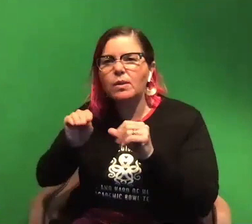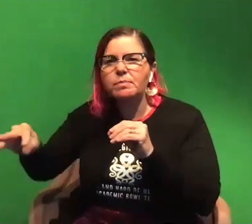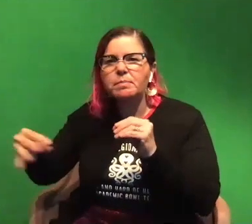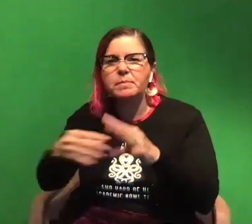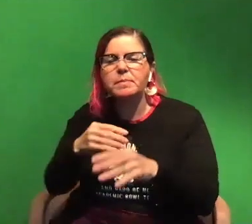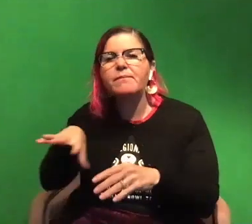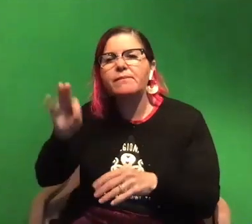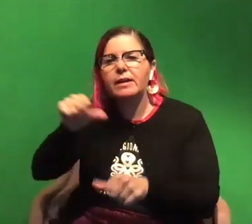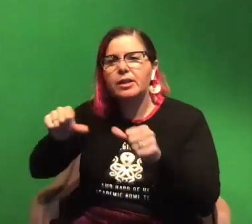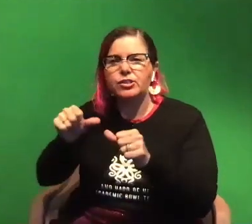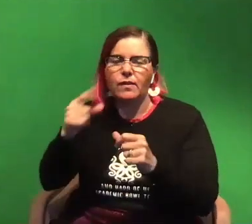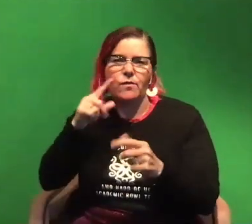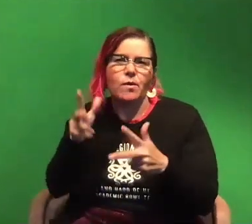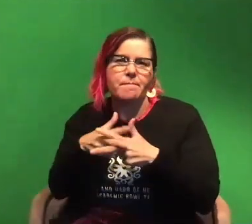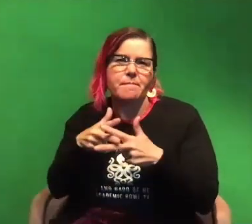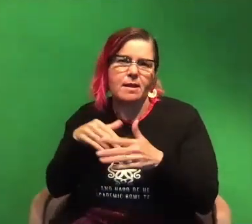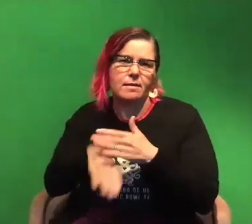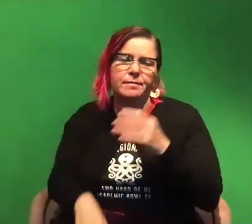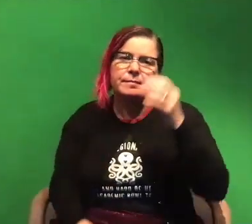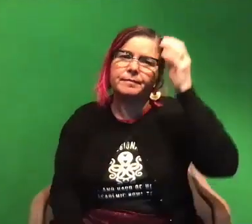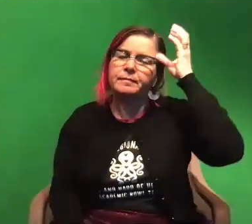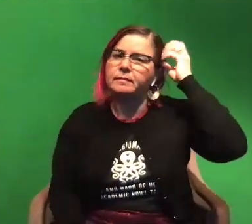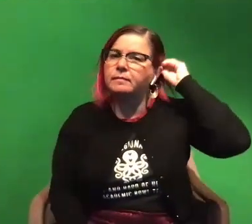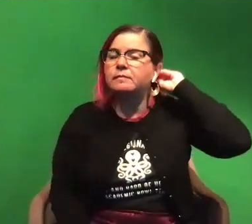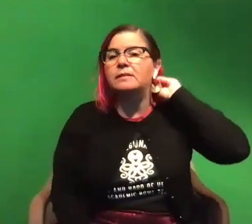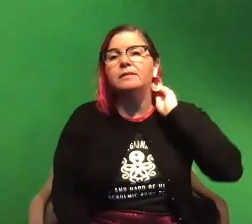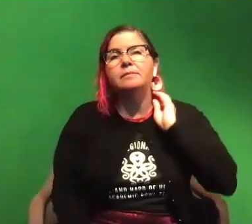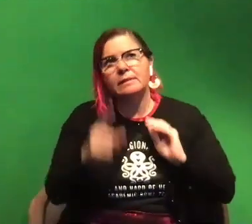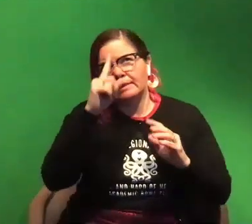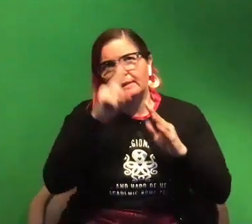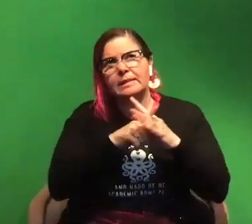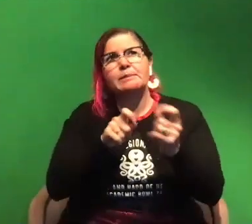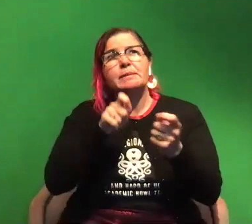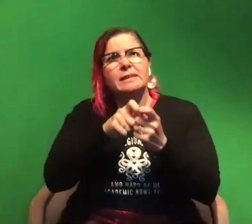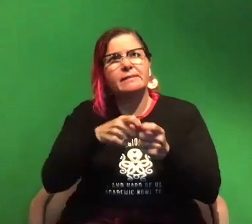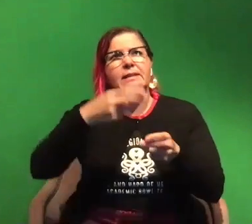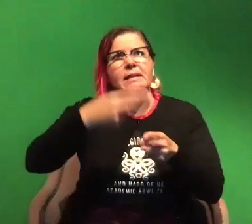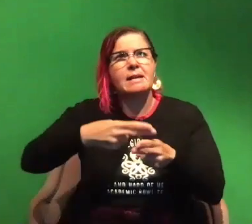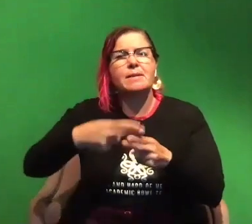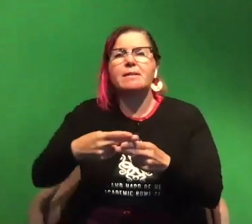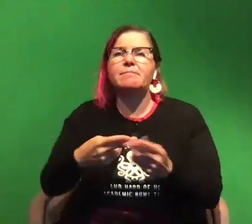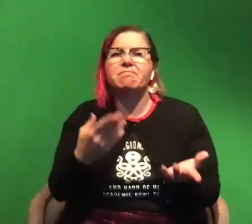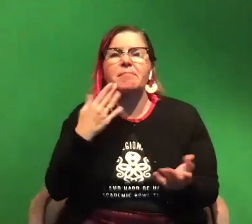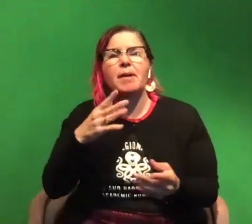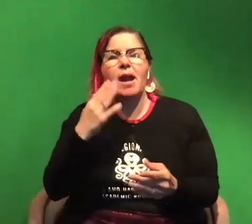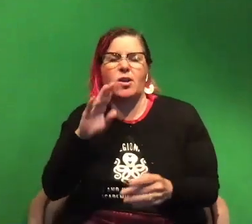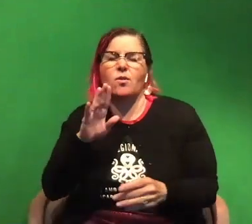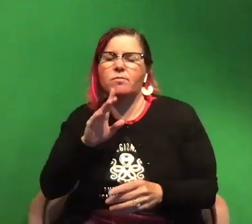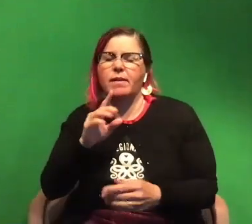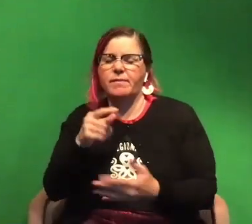each other for mating. But, I don't know off the top of my head who does not. I just know that there are a few that don't.